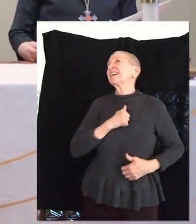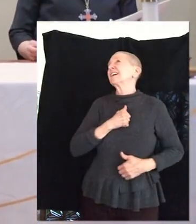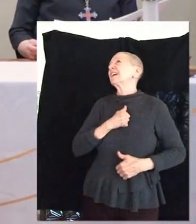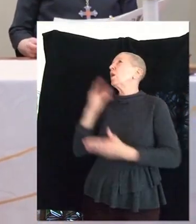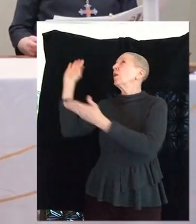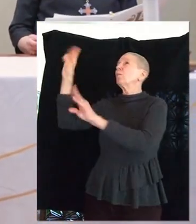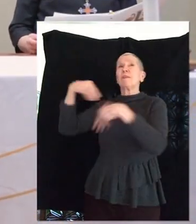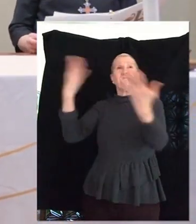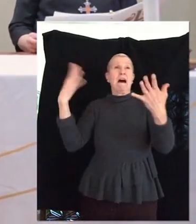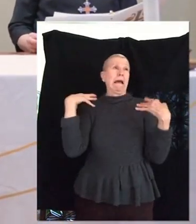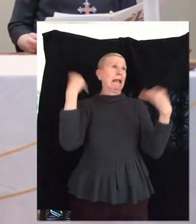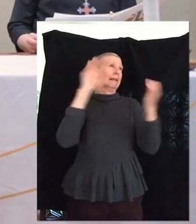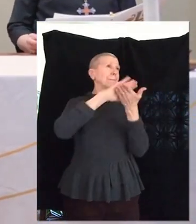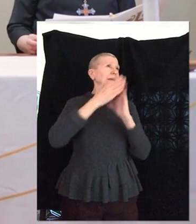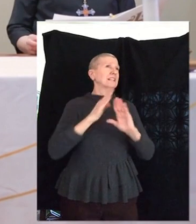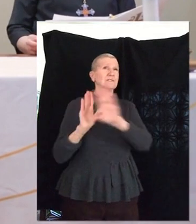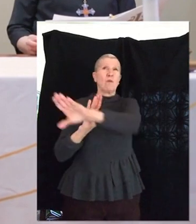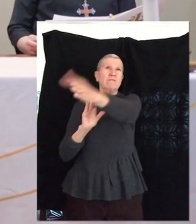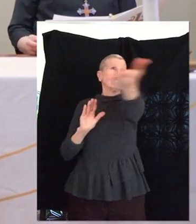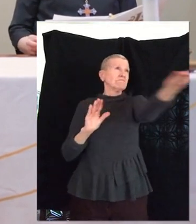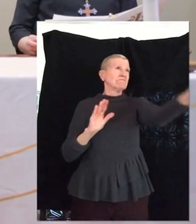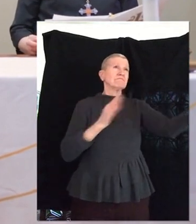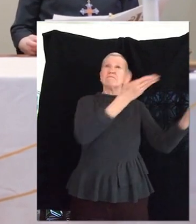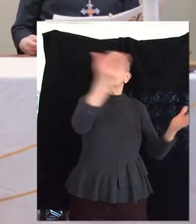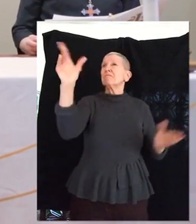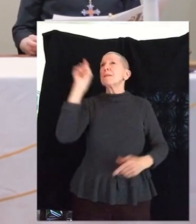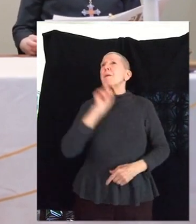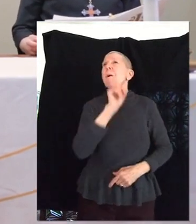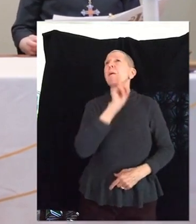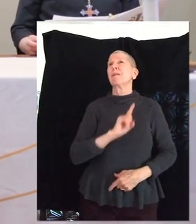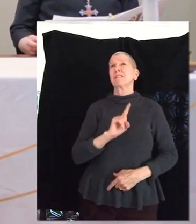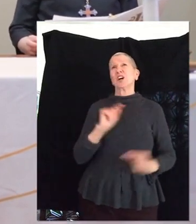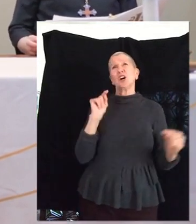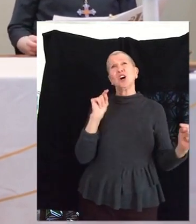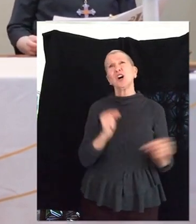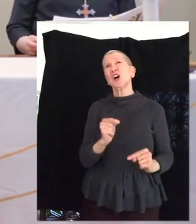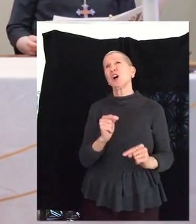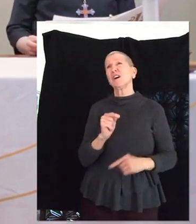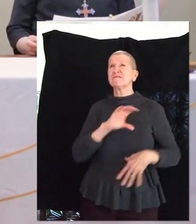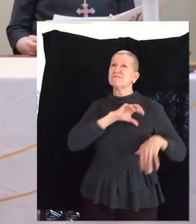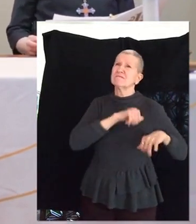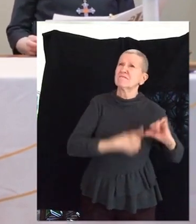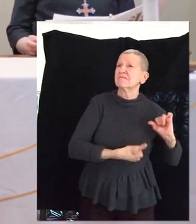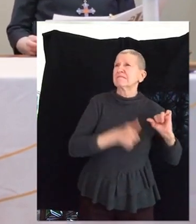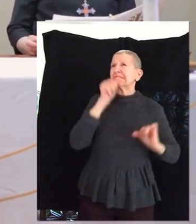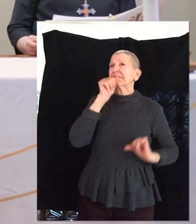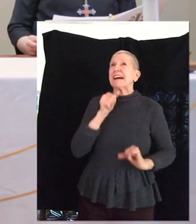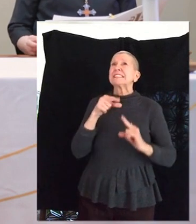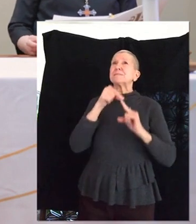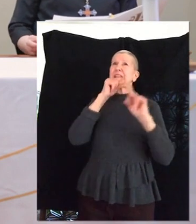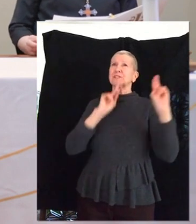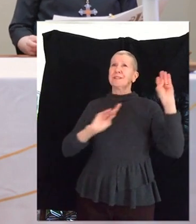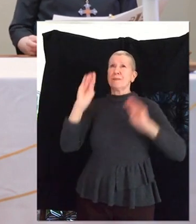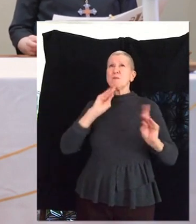to those who are lonely, hurting, suffering, or afraid, especially those we name in